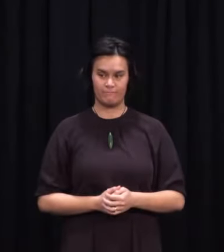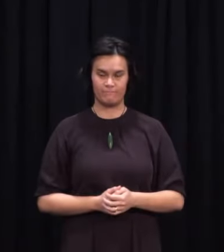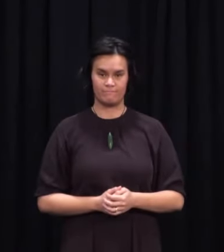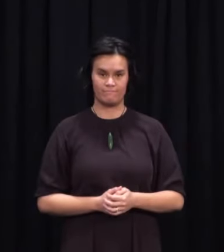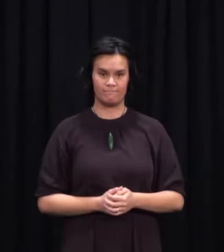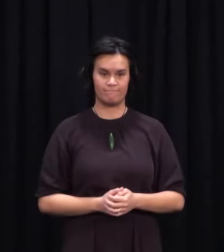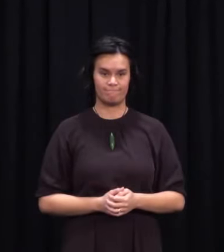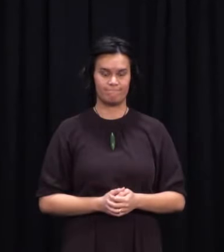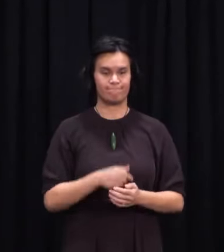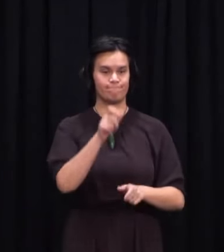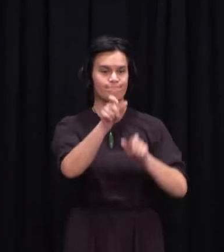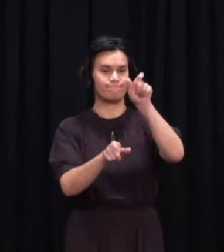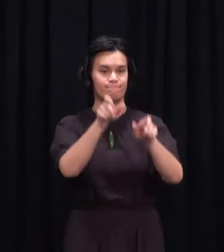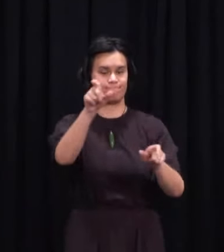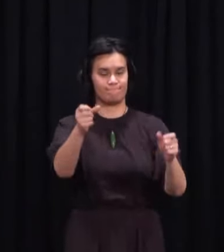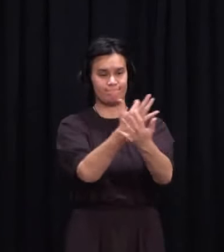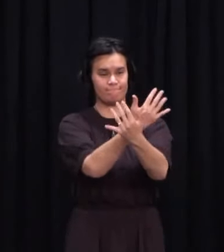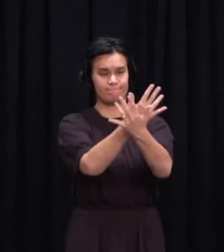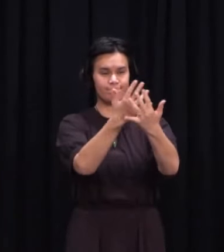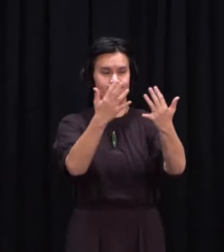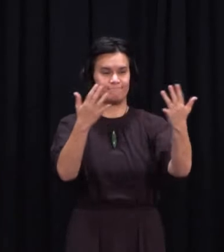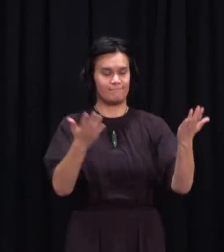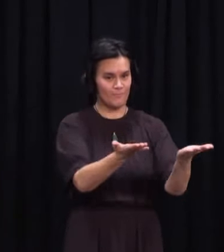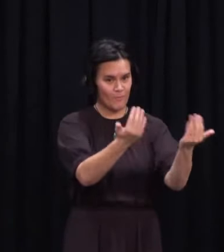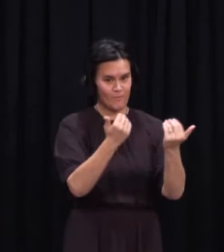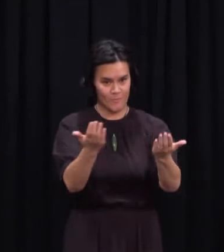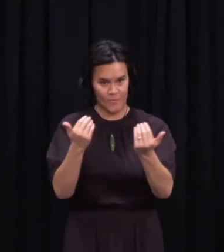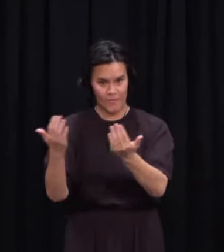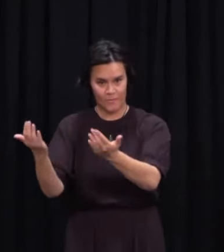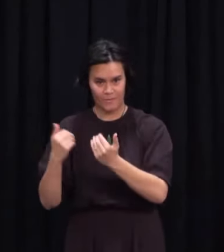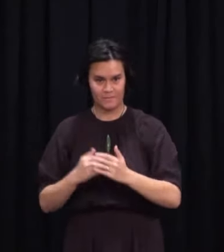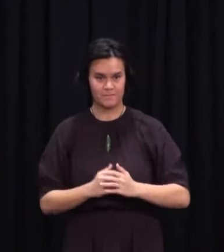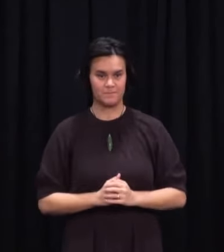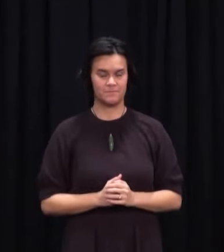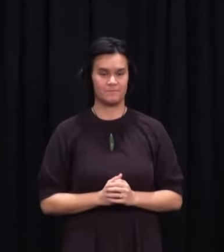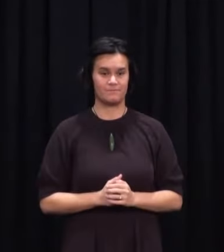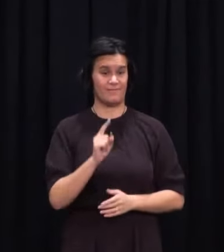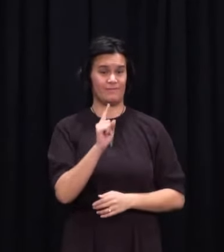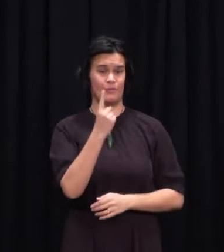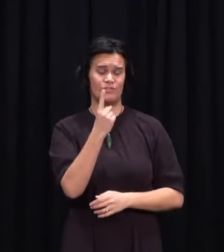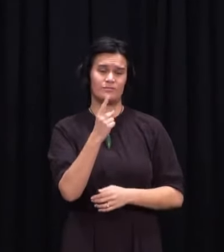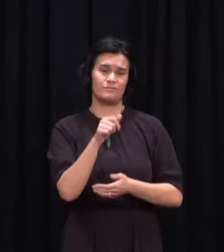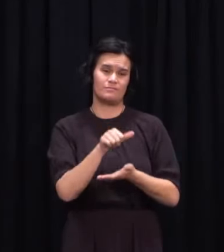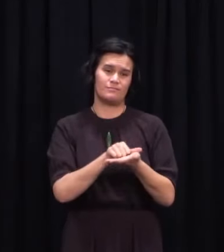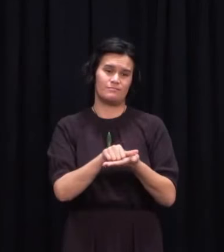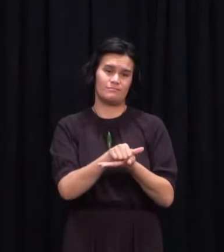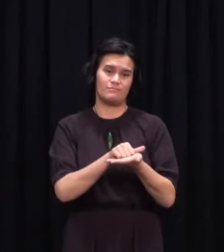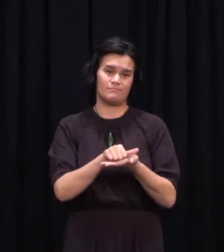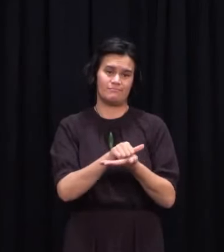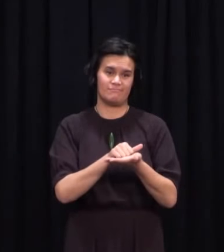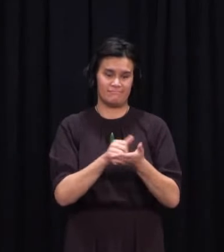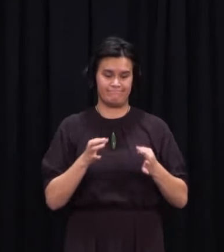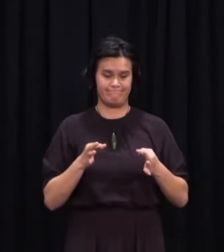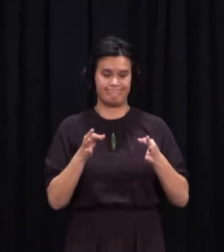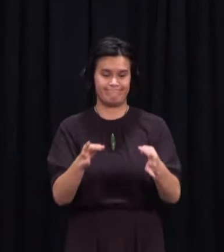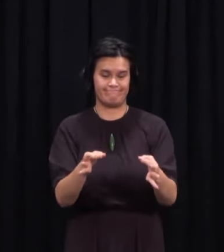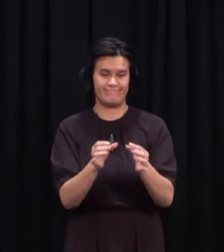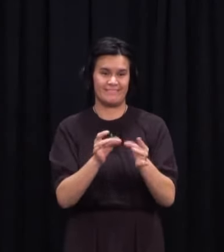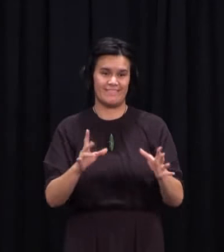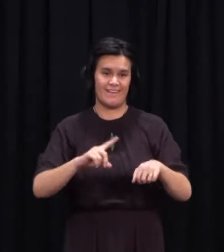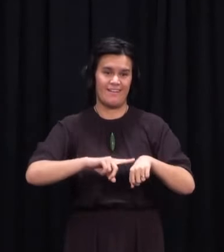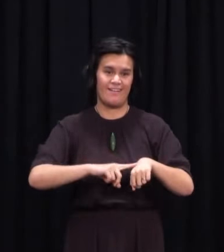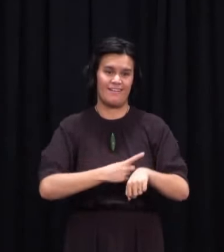E te ti, e te tā, no mai rā. Firstly, I want to apologise everyone for the slight delay in us joining